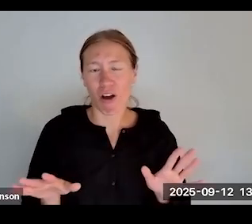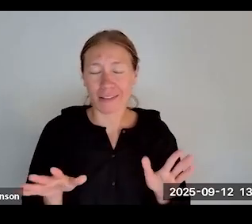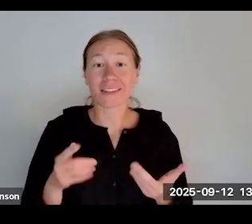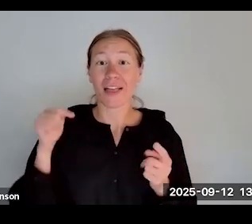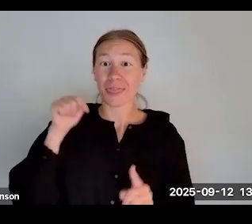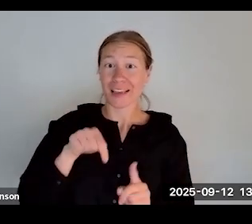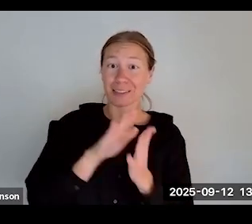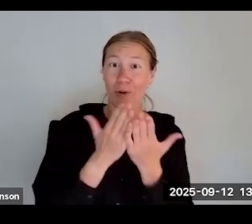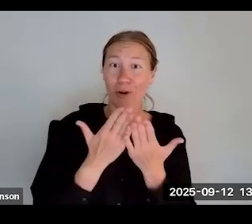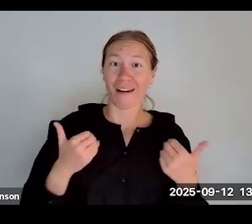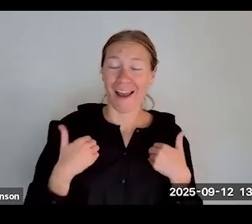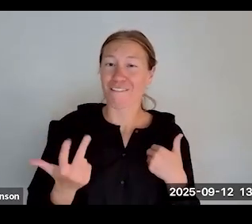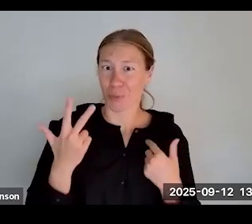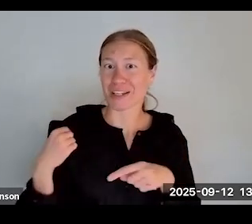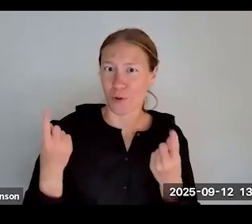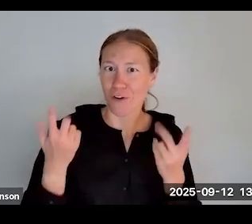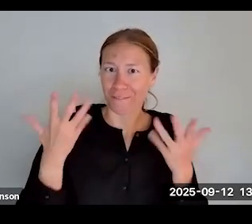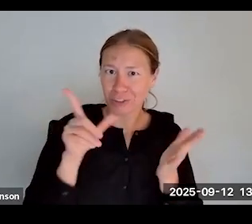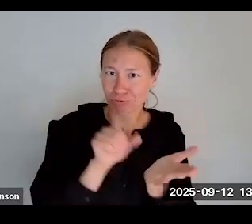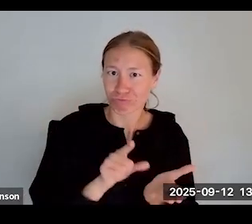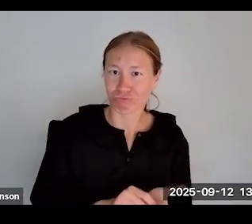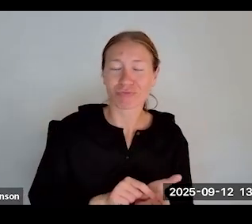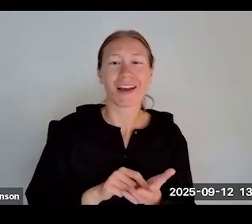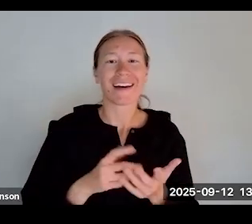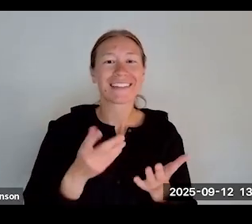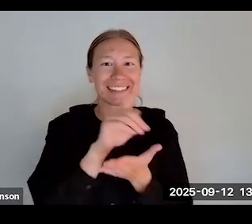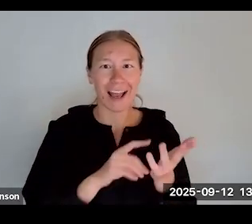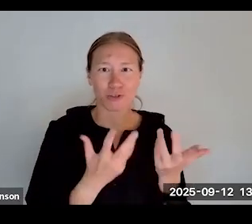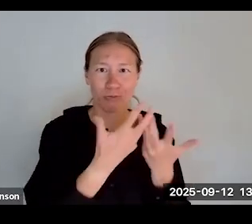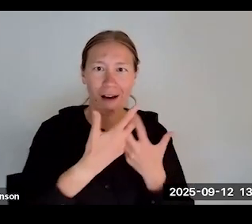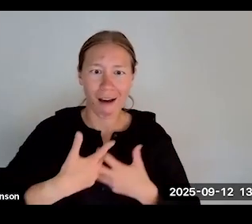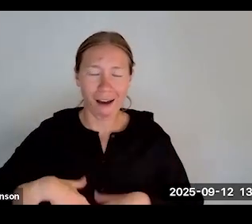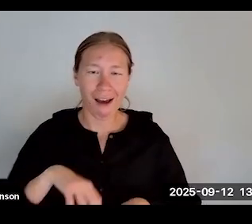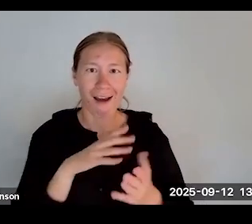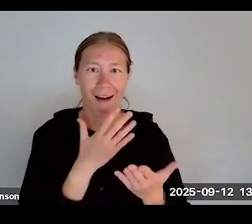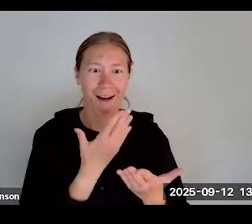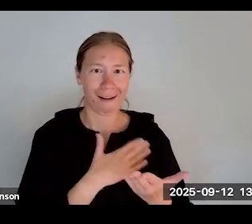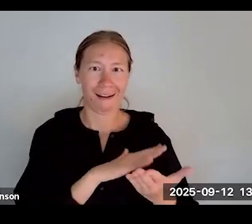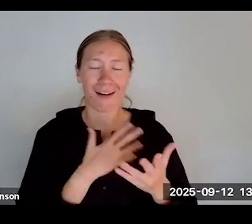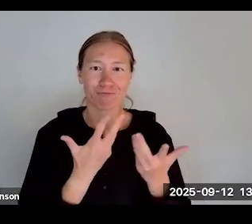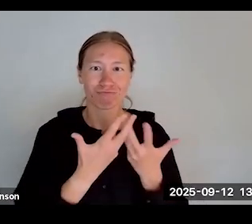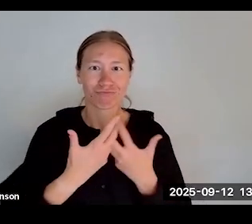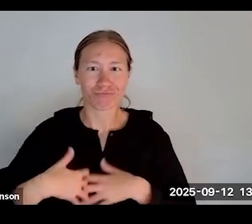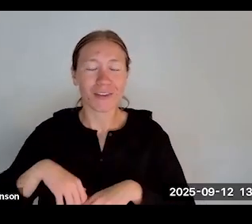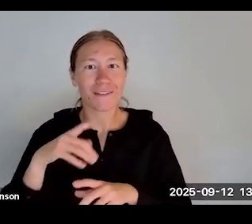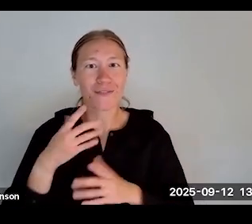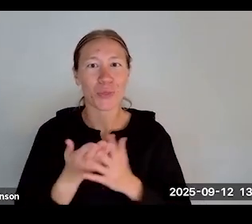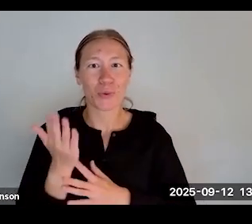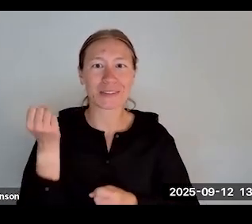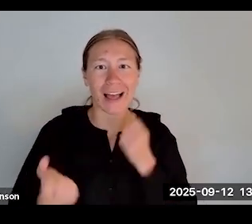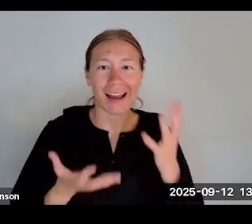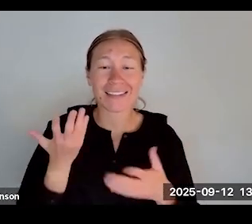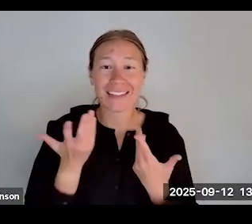far, are the only books that are designed to rhyme in sign. So how that works is that each animal and each